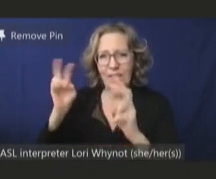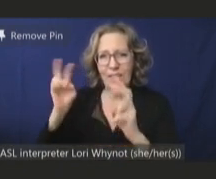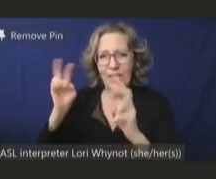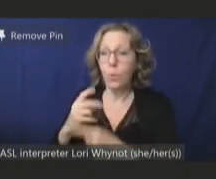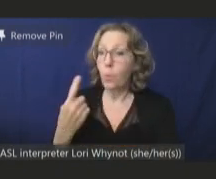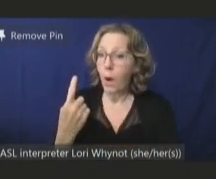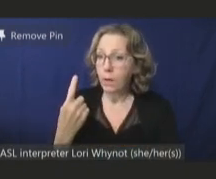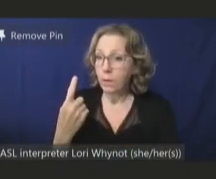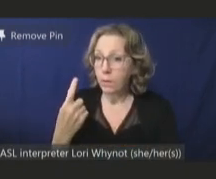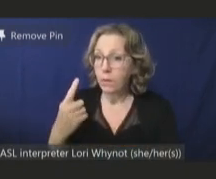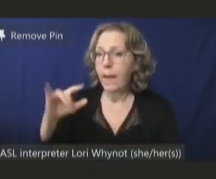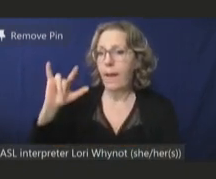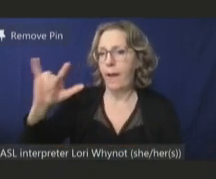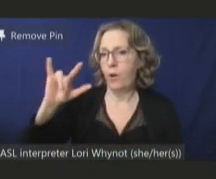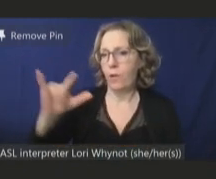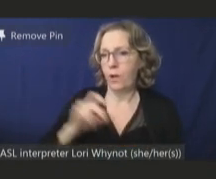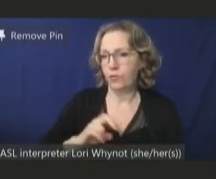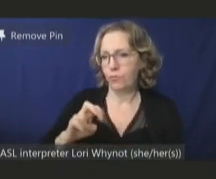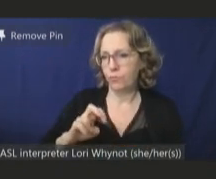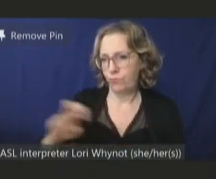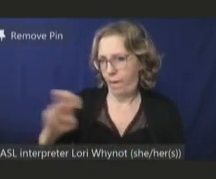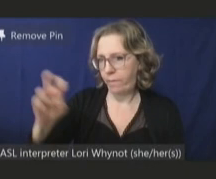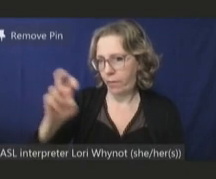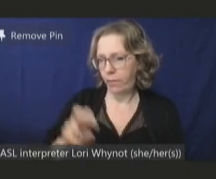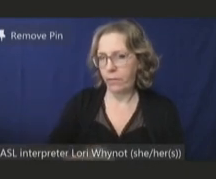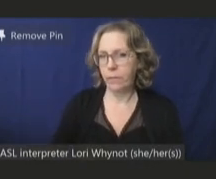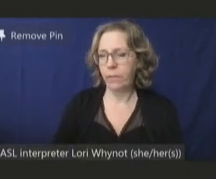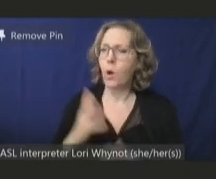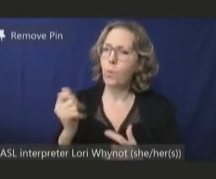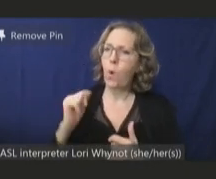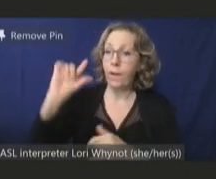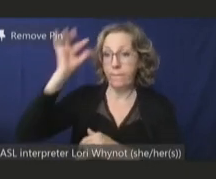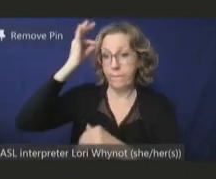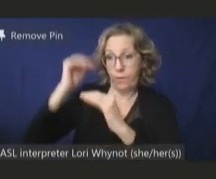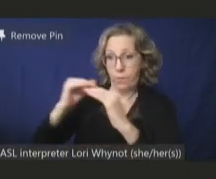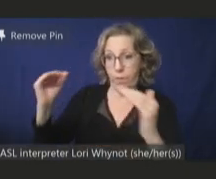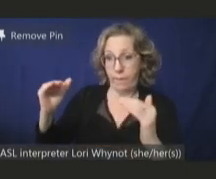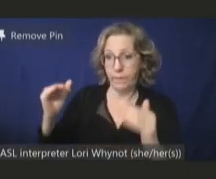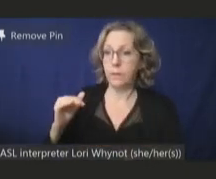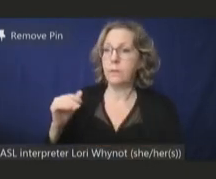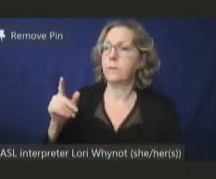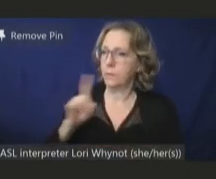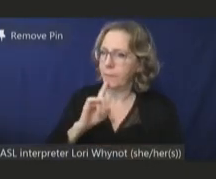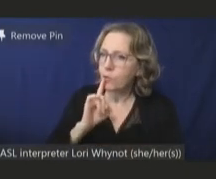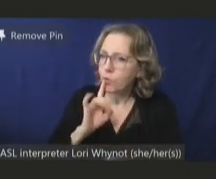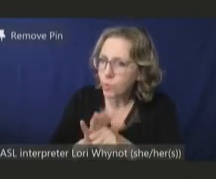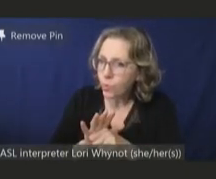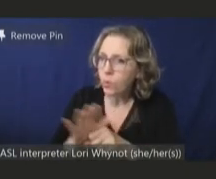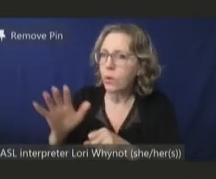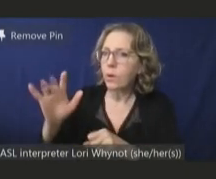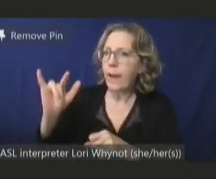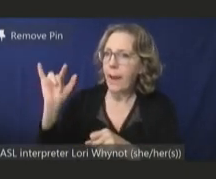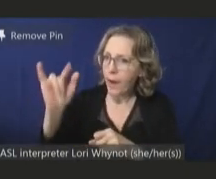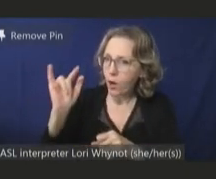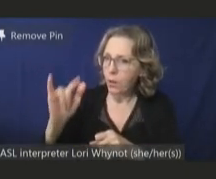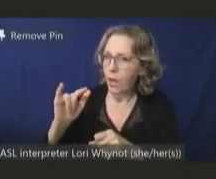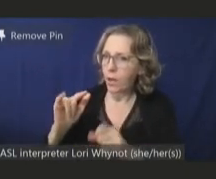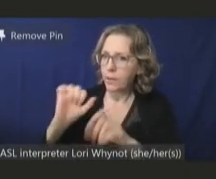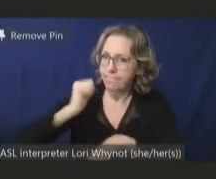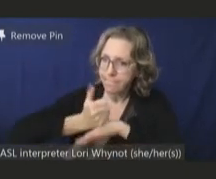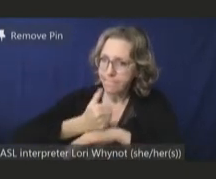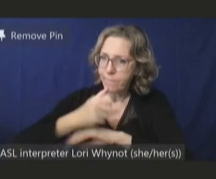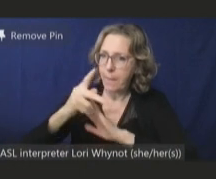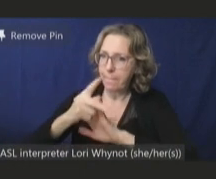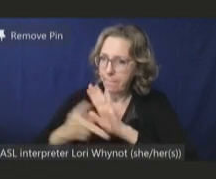one. We want to be sure that on the federal level, that airlines are maintaining and promoting policies that support disabled passengers who